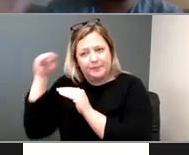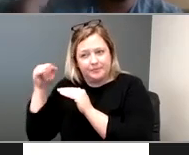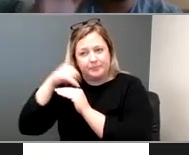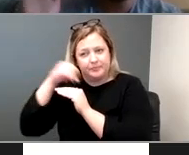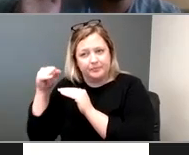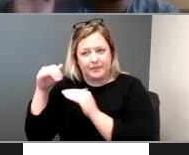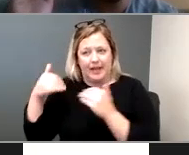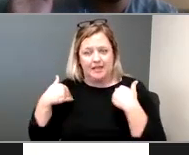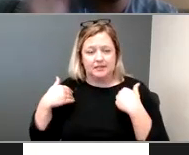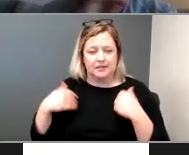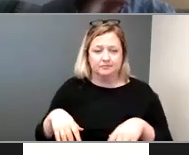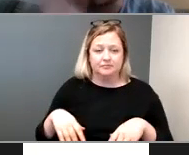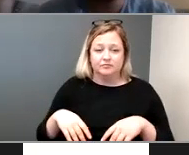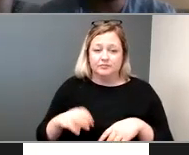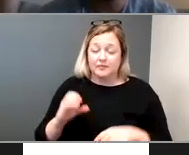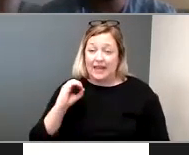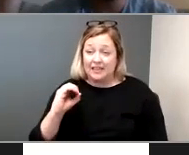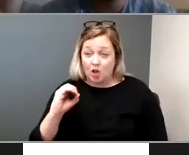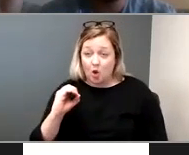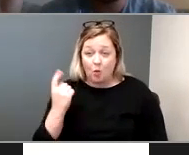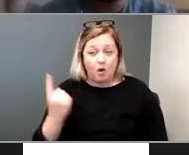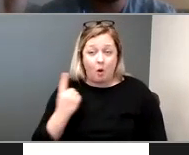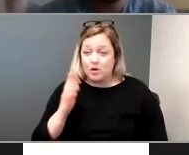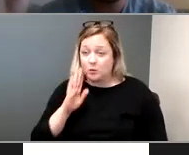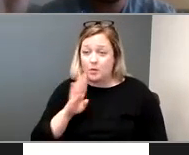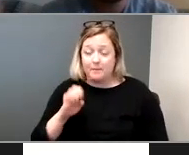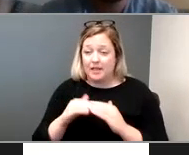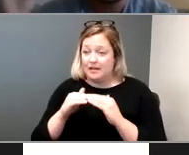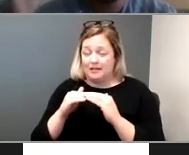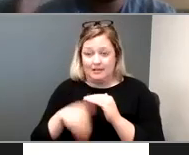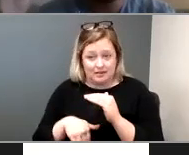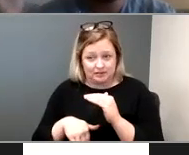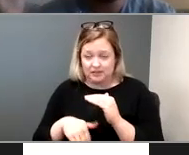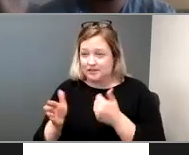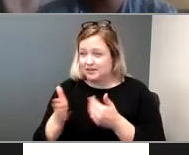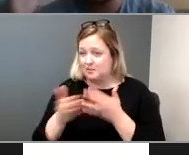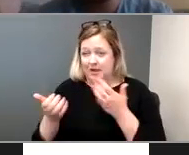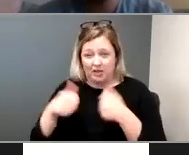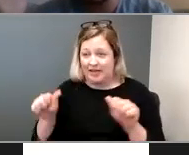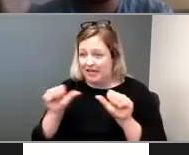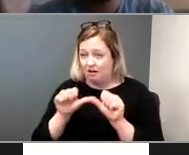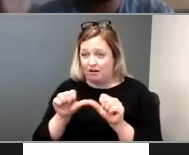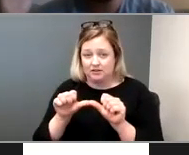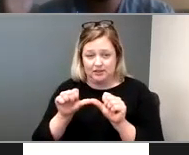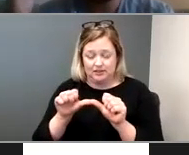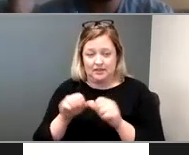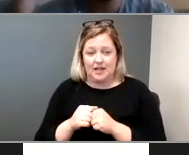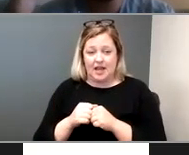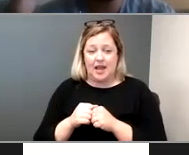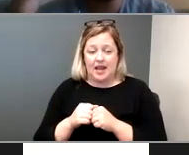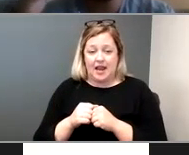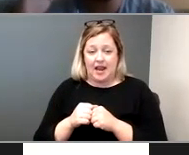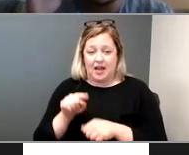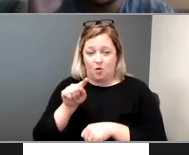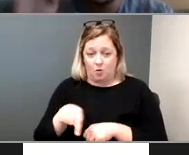o is always going to be smaller, barring any constant possible, and omega, I mean positive constant possible, and